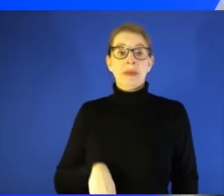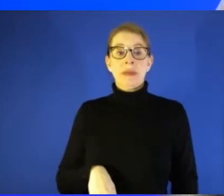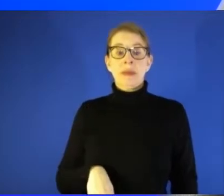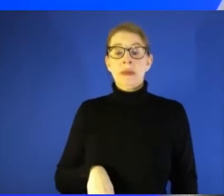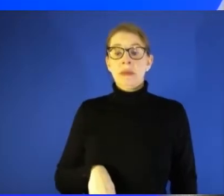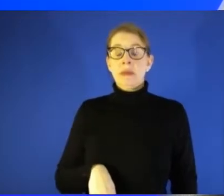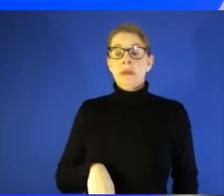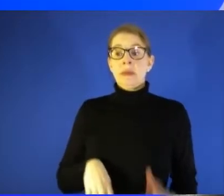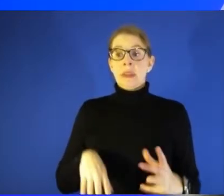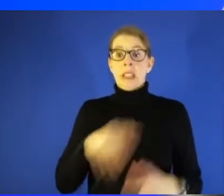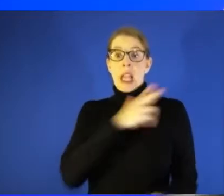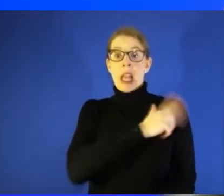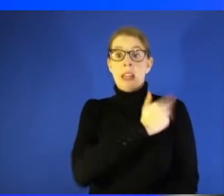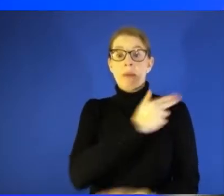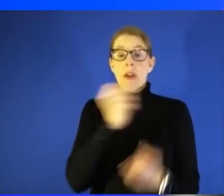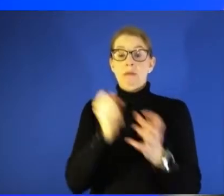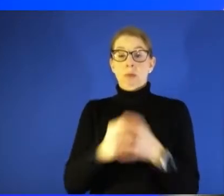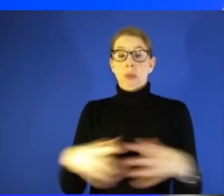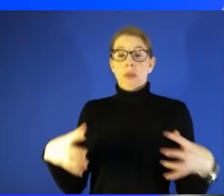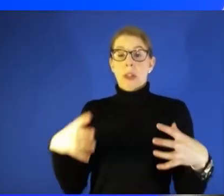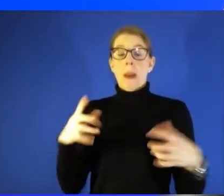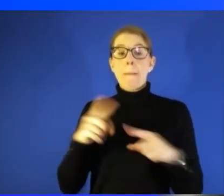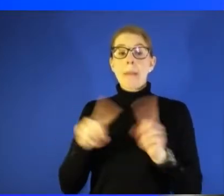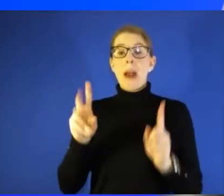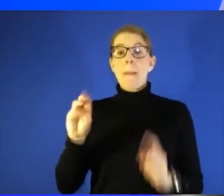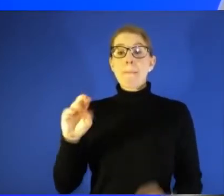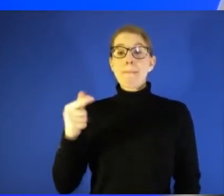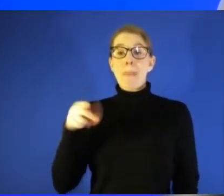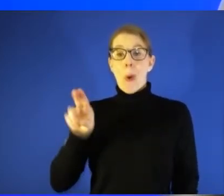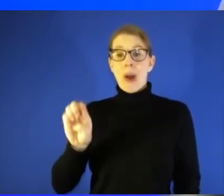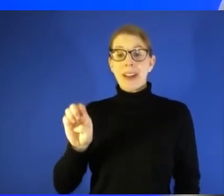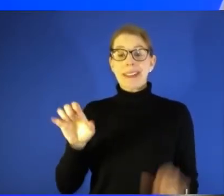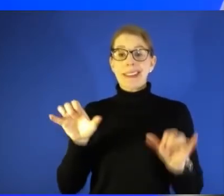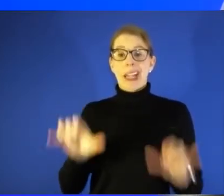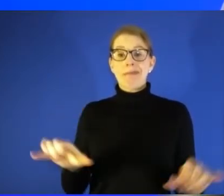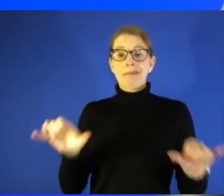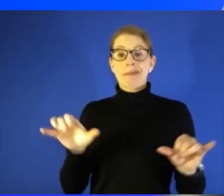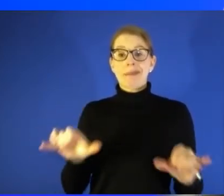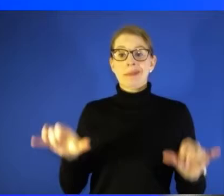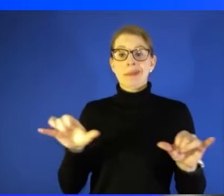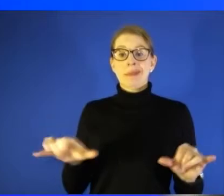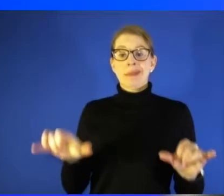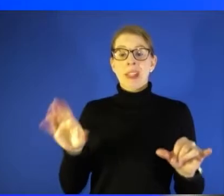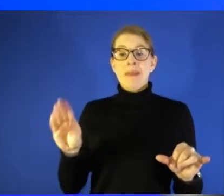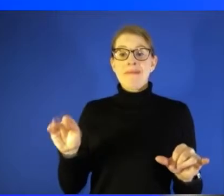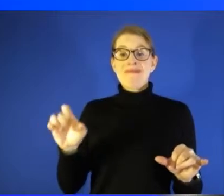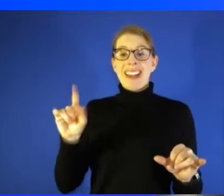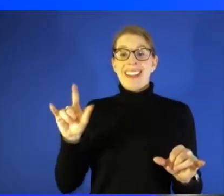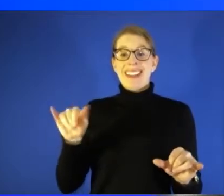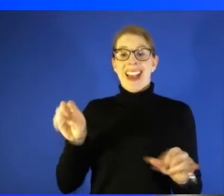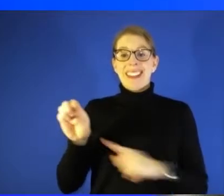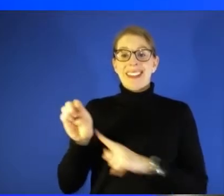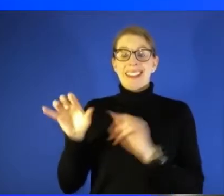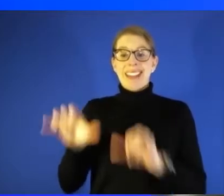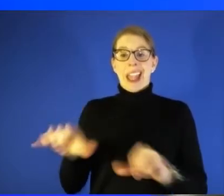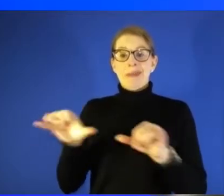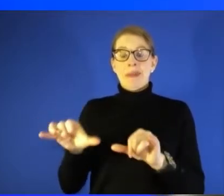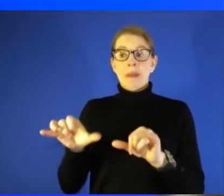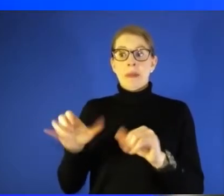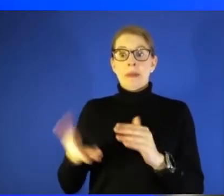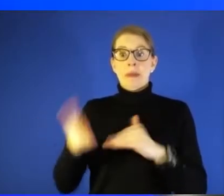big the hospital's grown, but our morgue capacity really hasn't. So just at baseline, and then you add COVID on top of